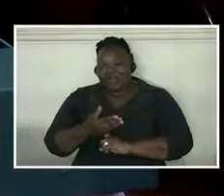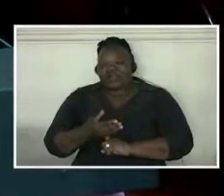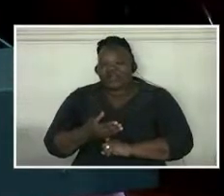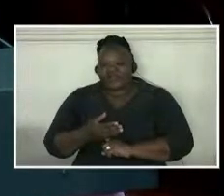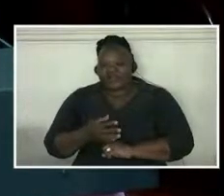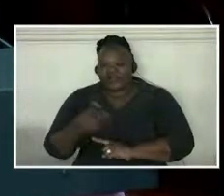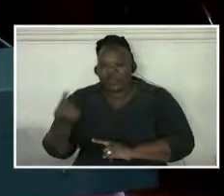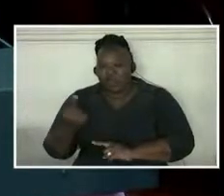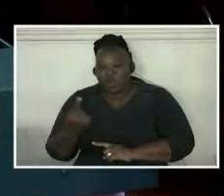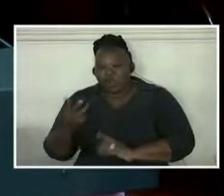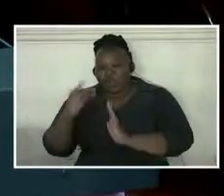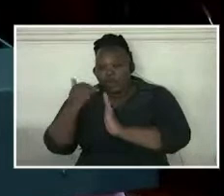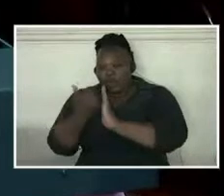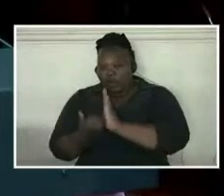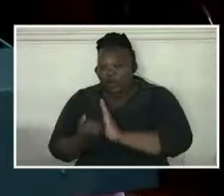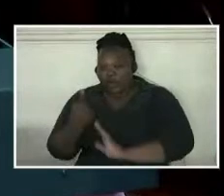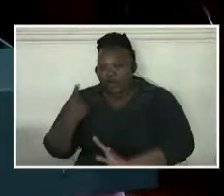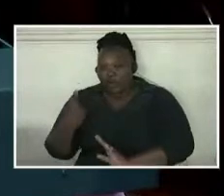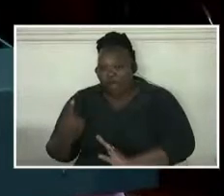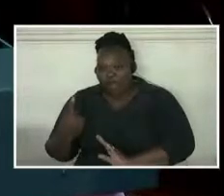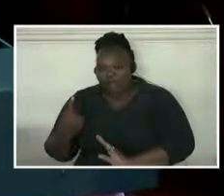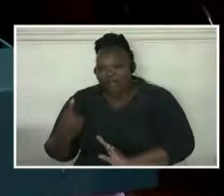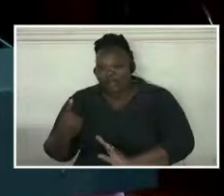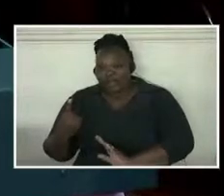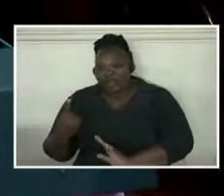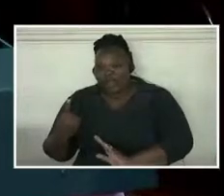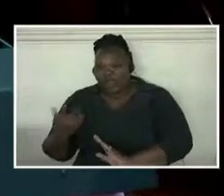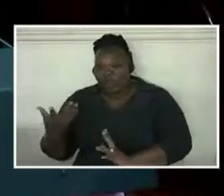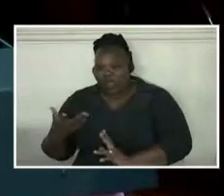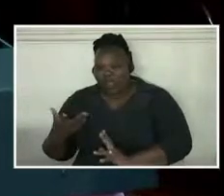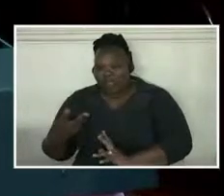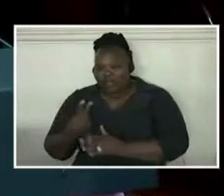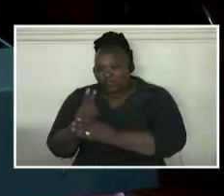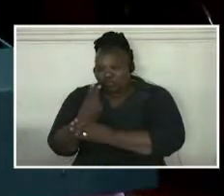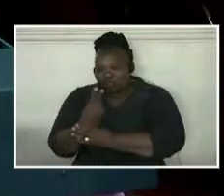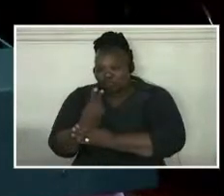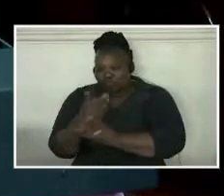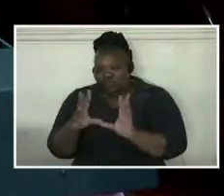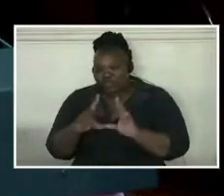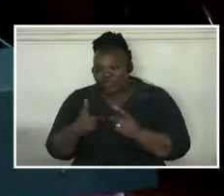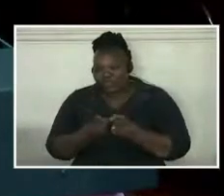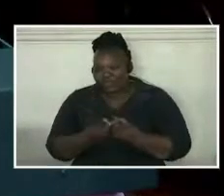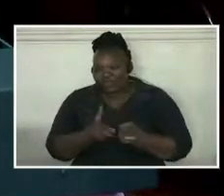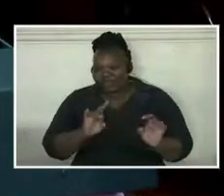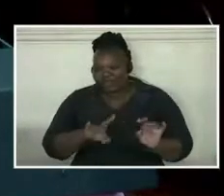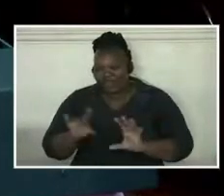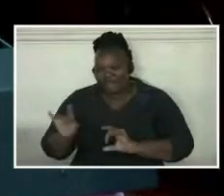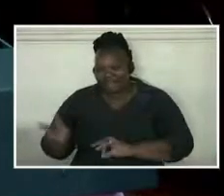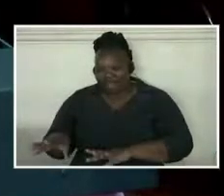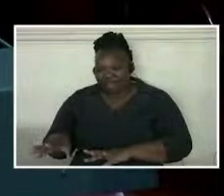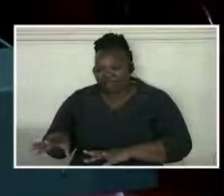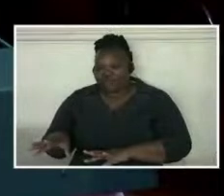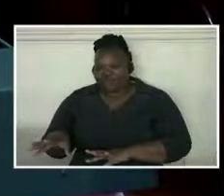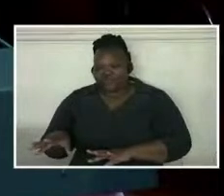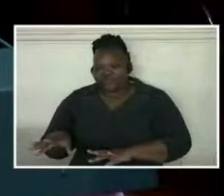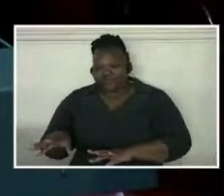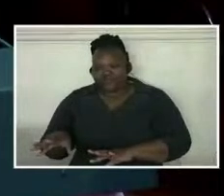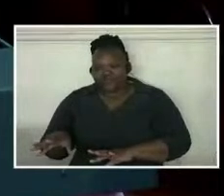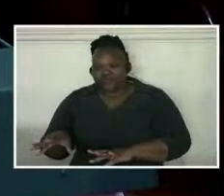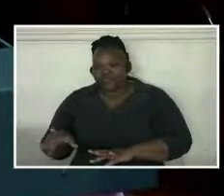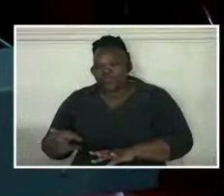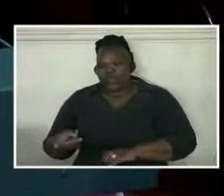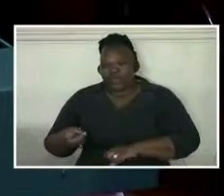only on program one administration where these two departments will suffer which has